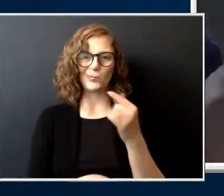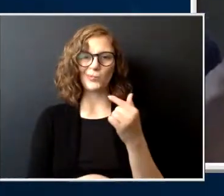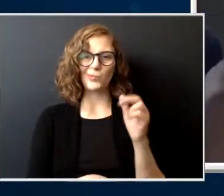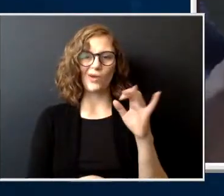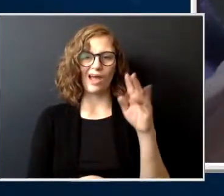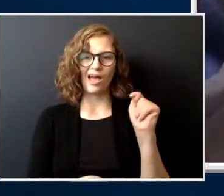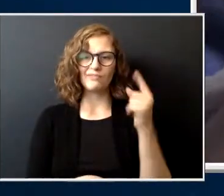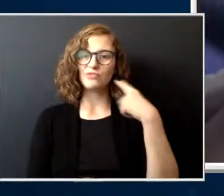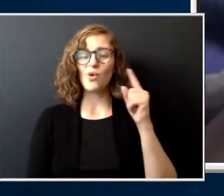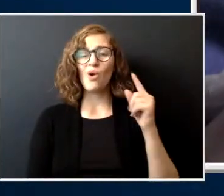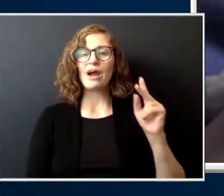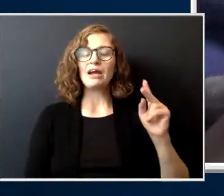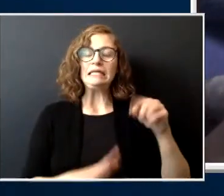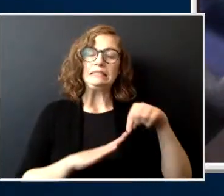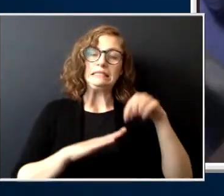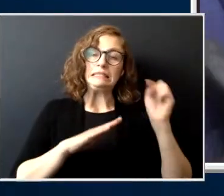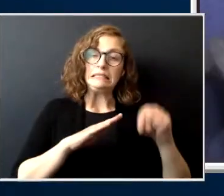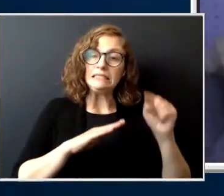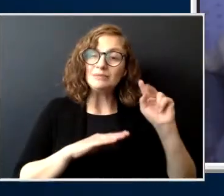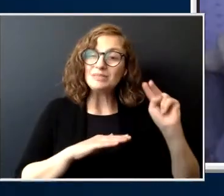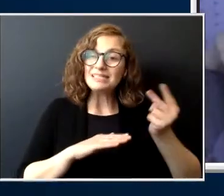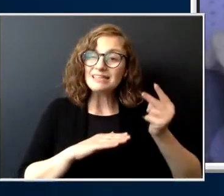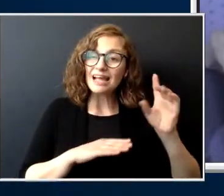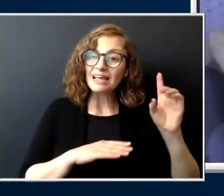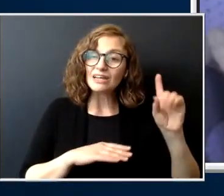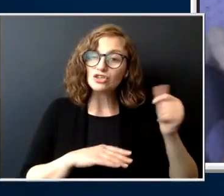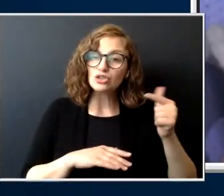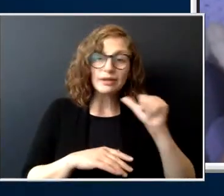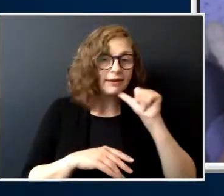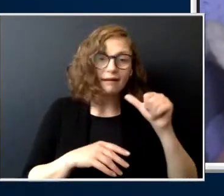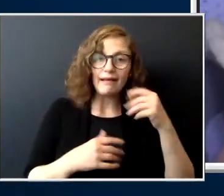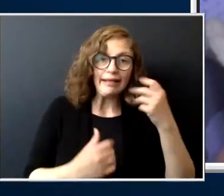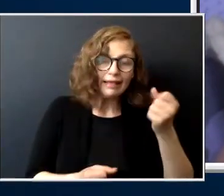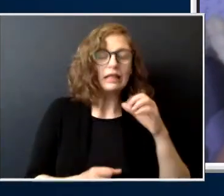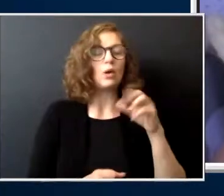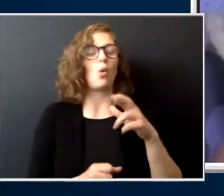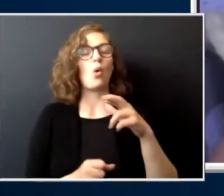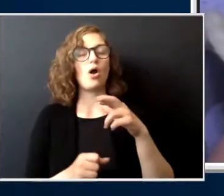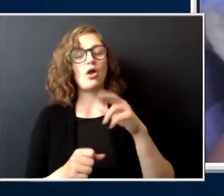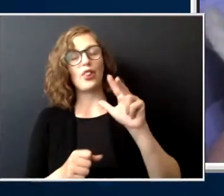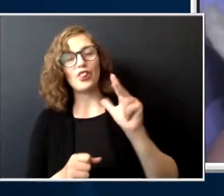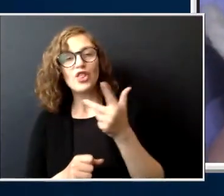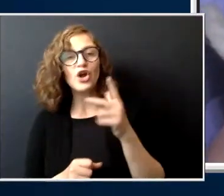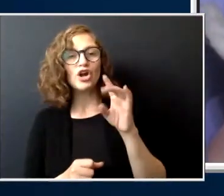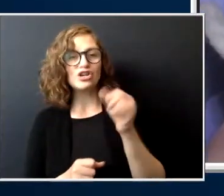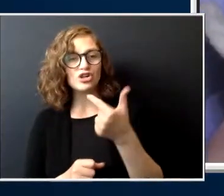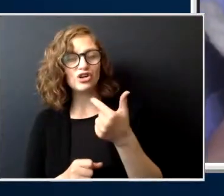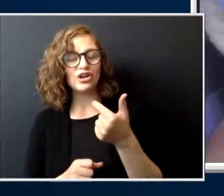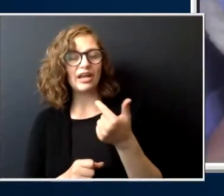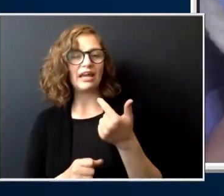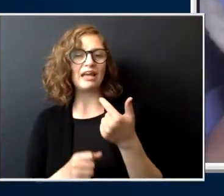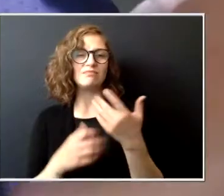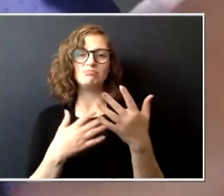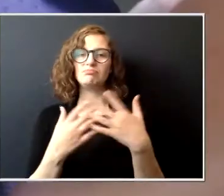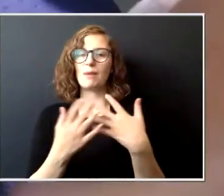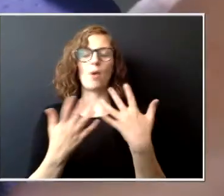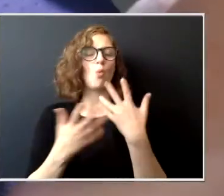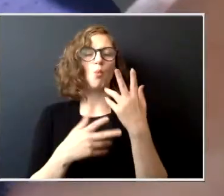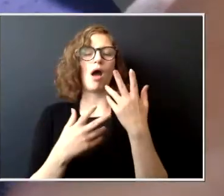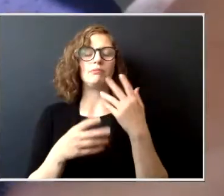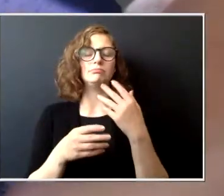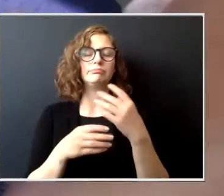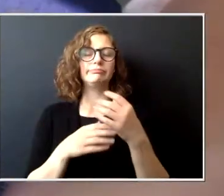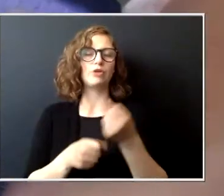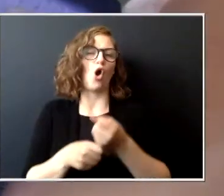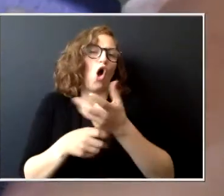whether it's fireworks or hot water like this patient. What you're seeing right now is that we're actually taking the skin graft. So